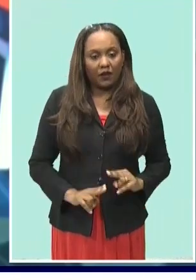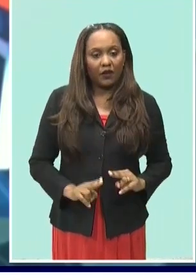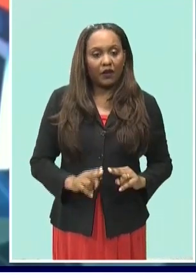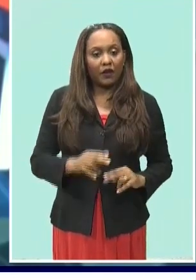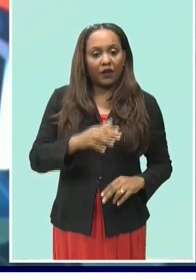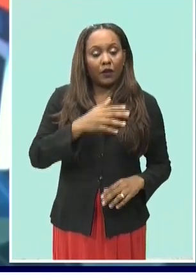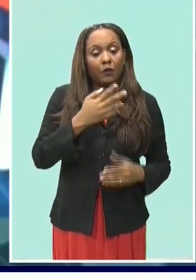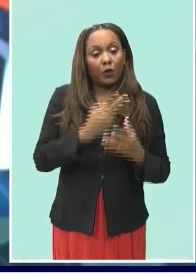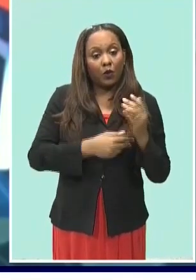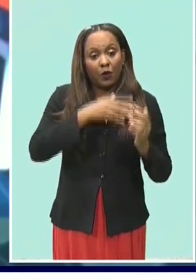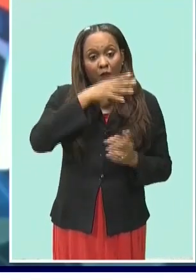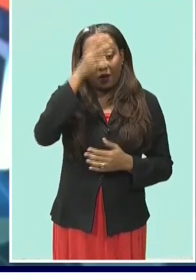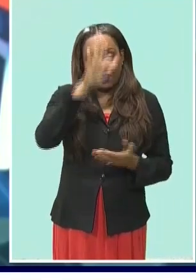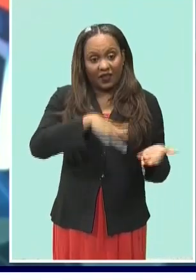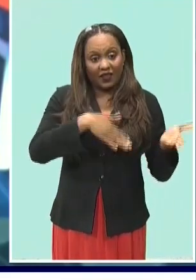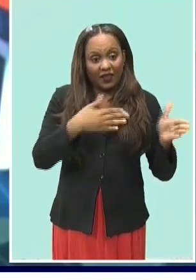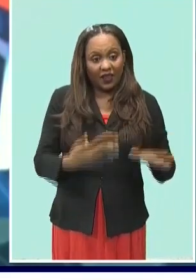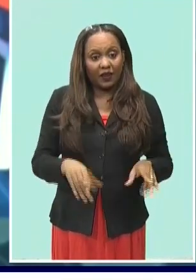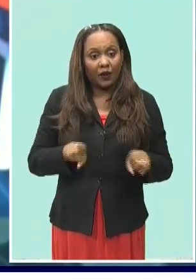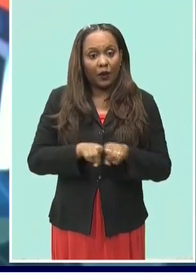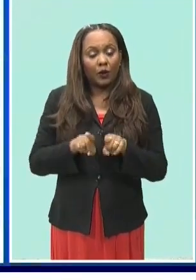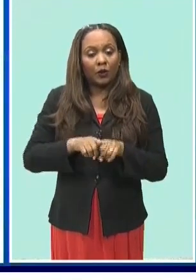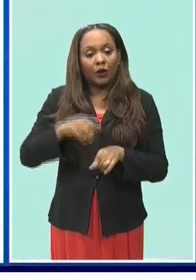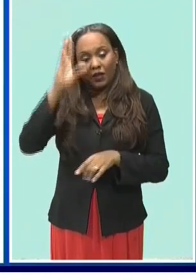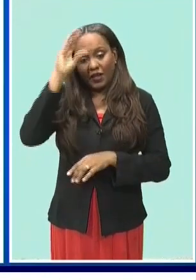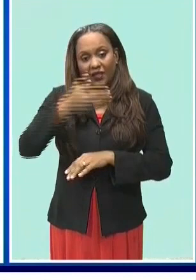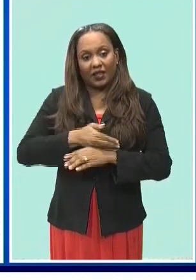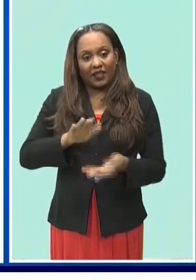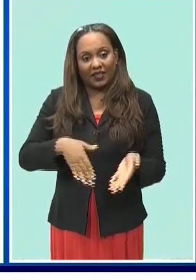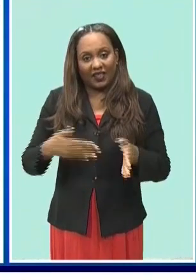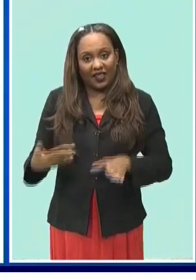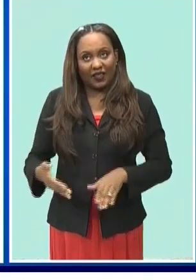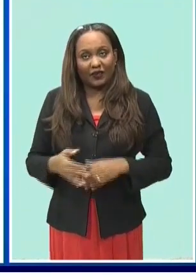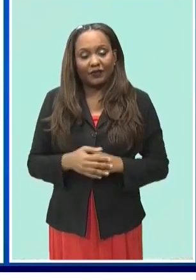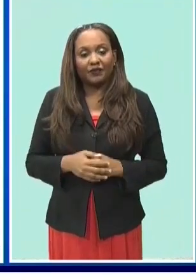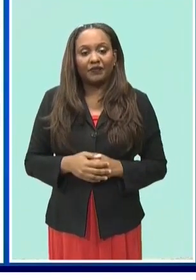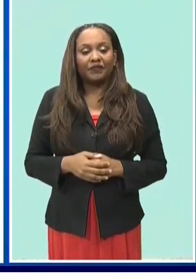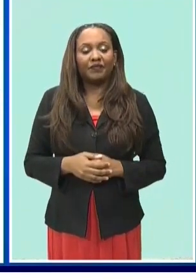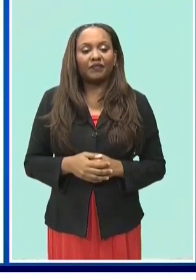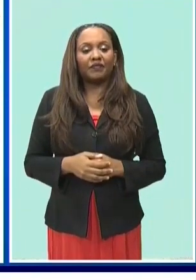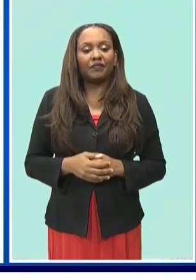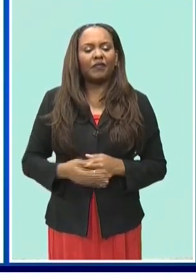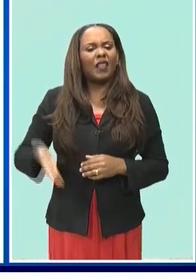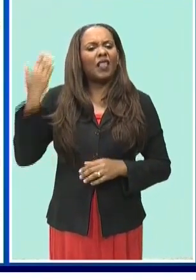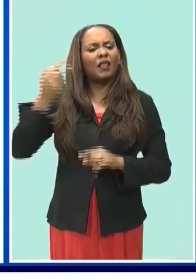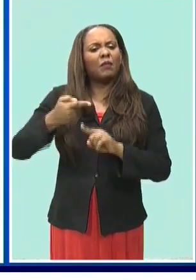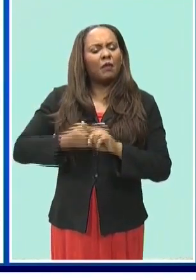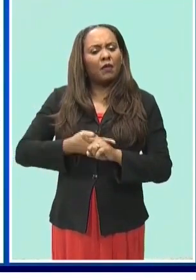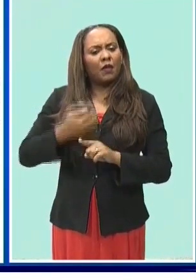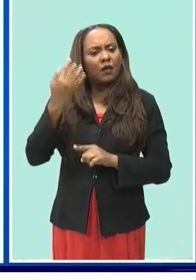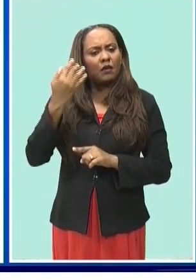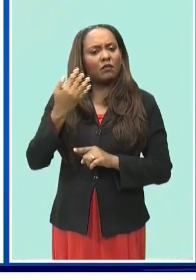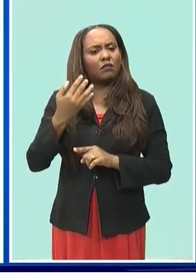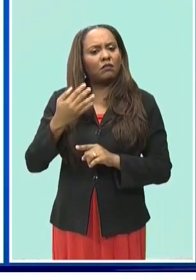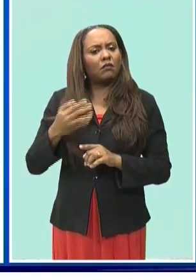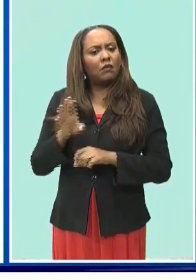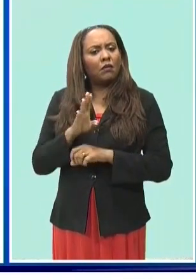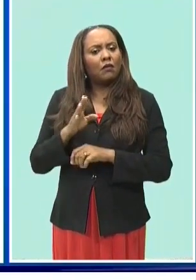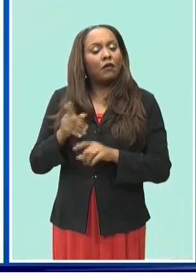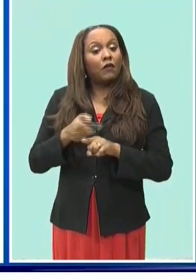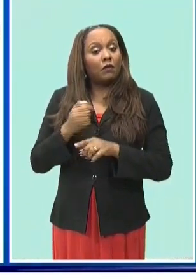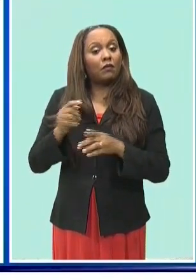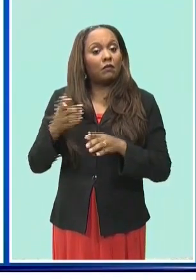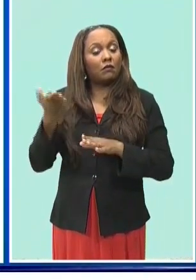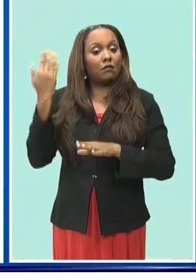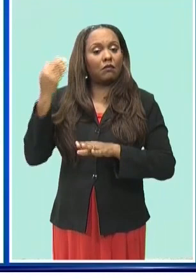Rianne Phillips has more. From next month, Barbadians who are interested in conducting research in the field of nursing will have the opportunity